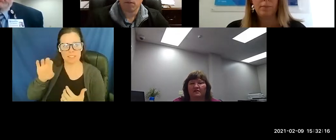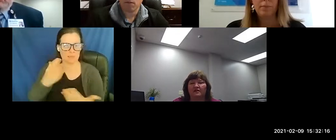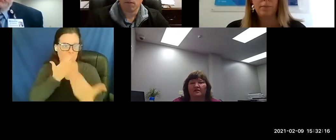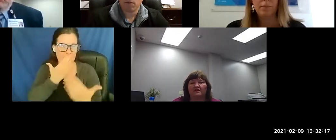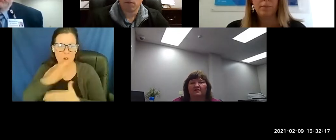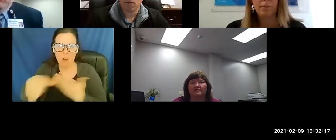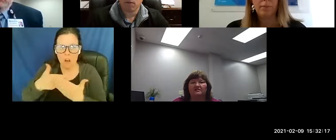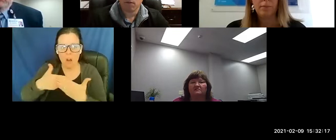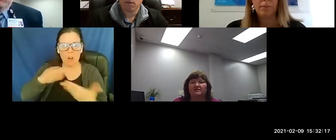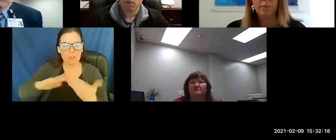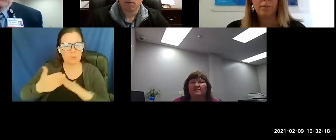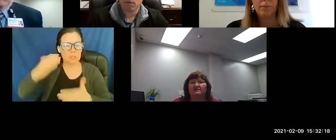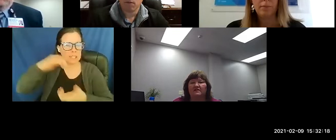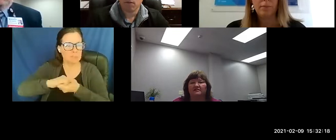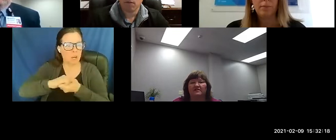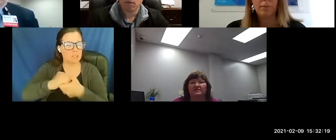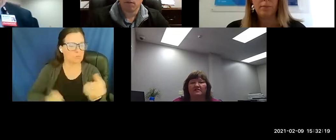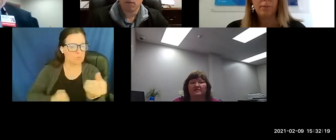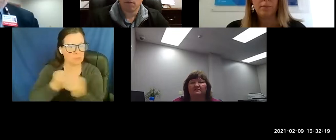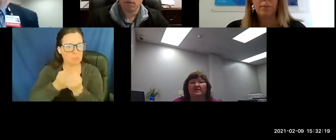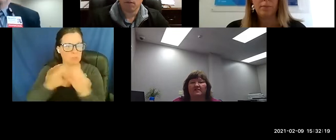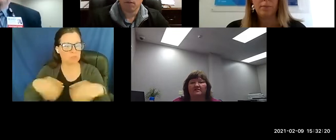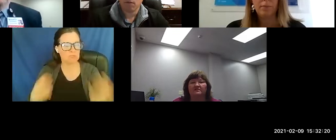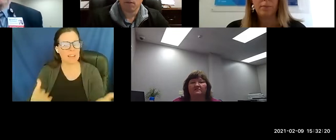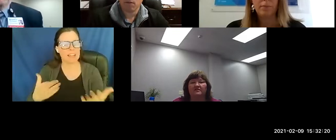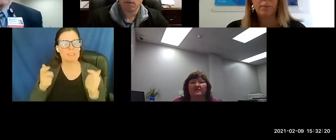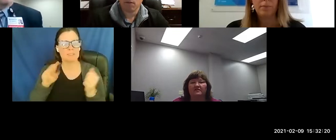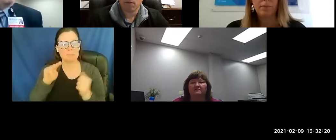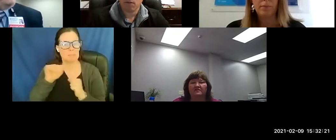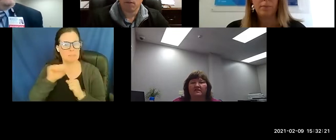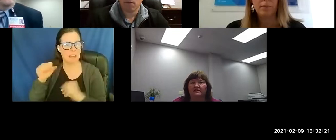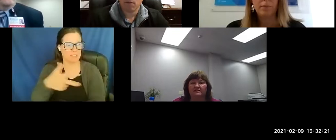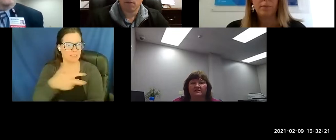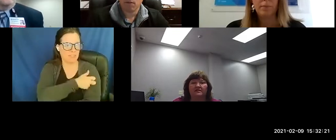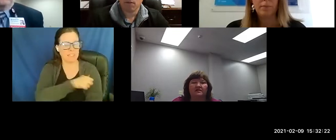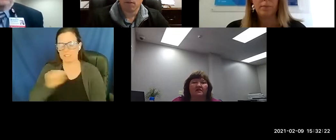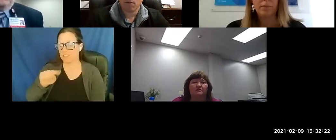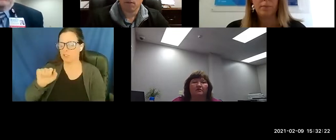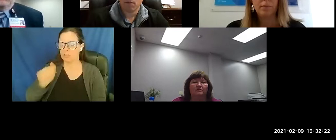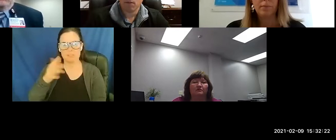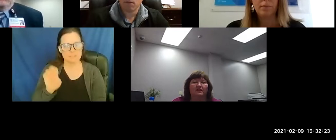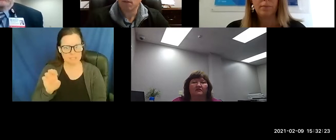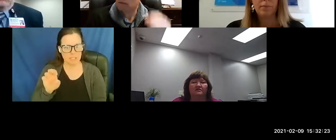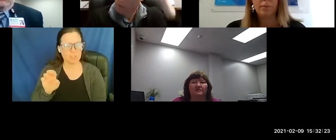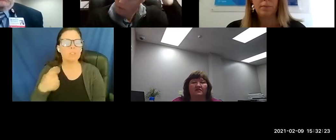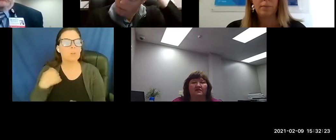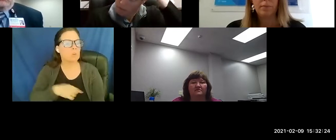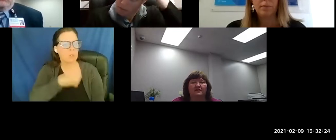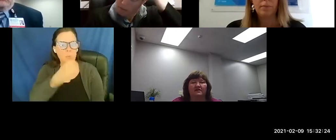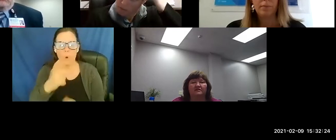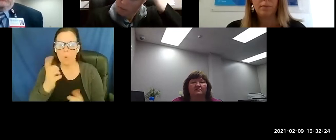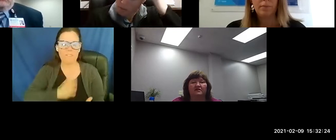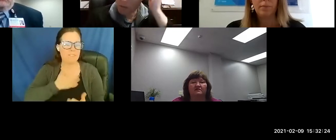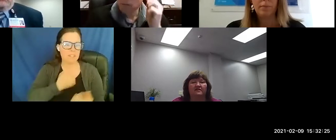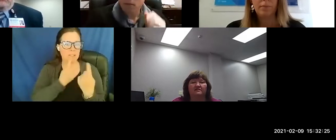partners have given us during this mass vaccination phase of COVID-19 response. We won't make an official announcement